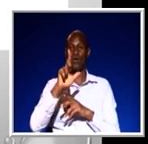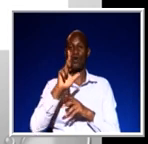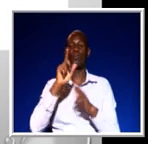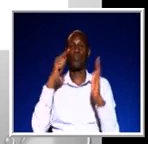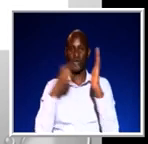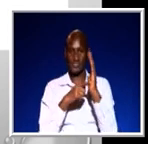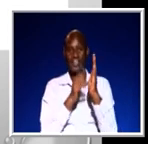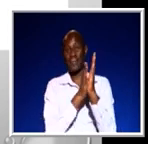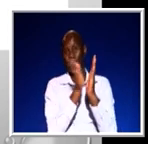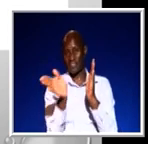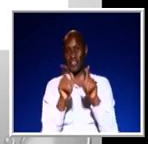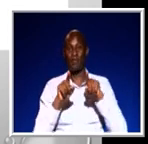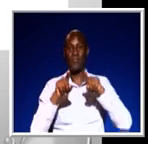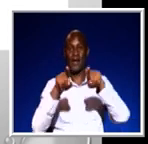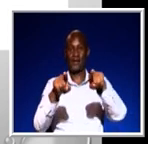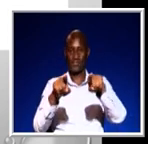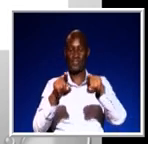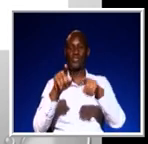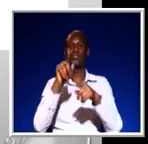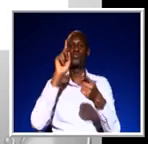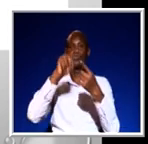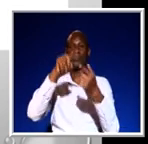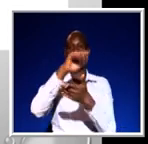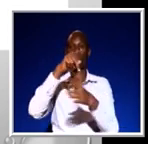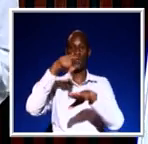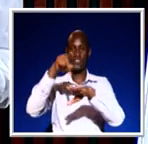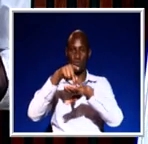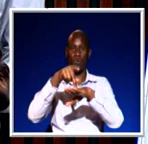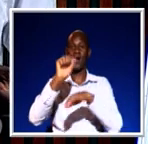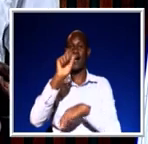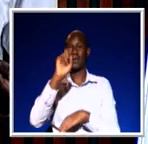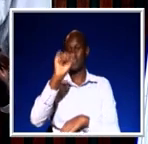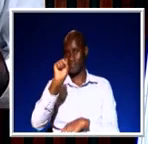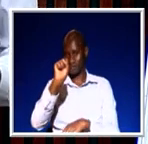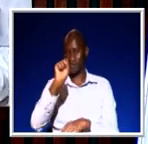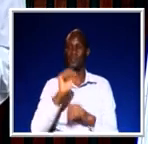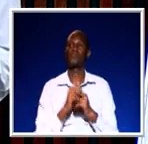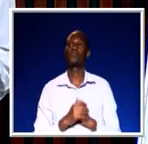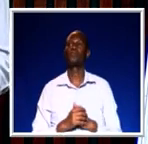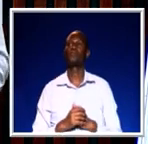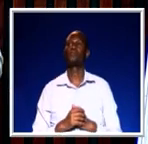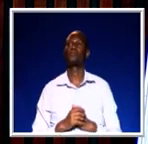is refracted parallel to the principal axis.